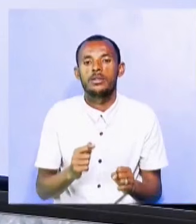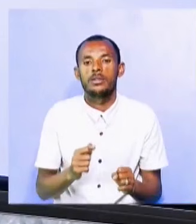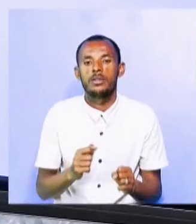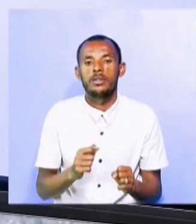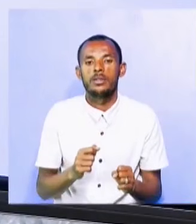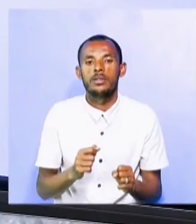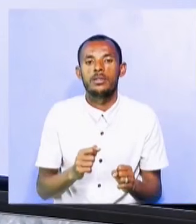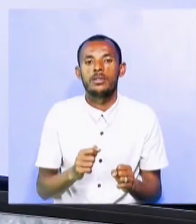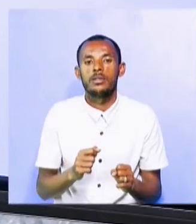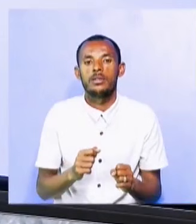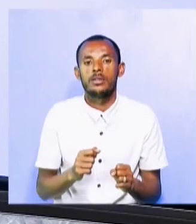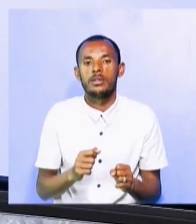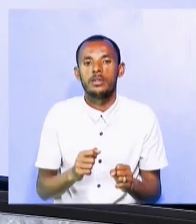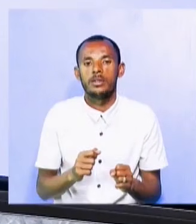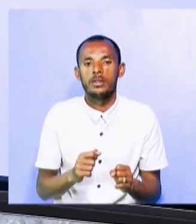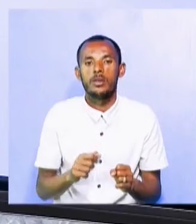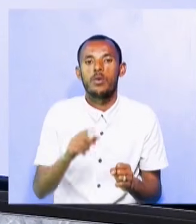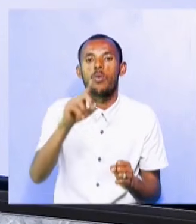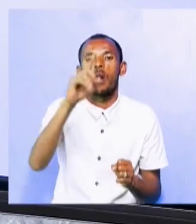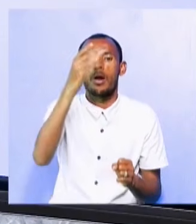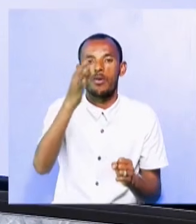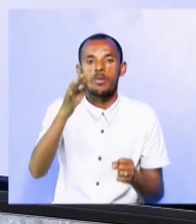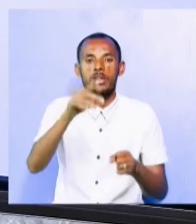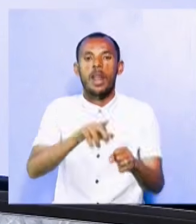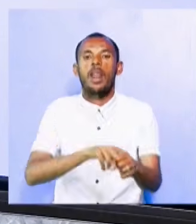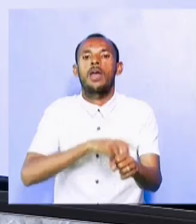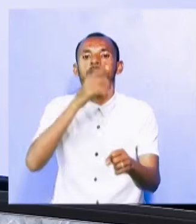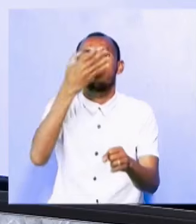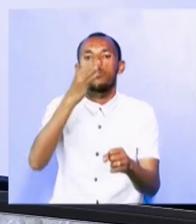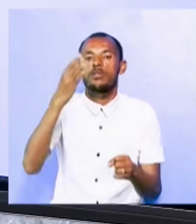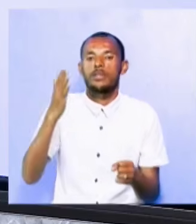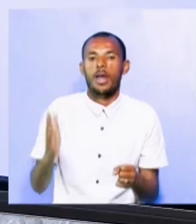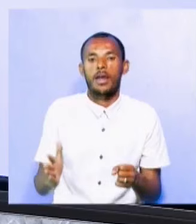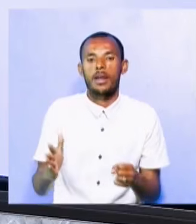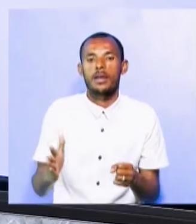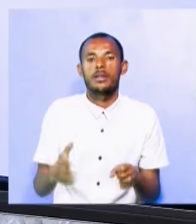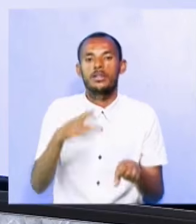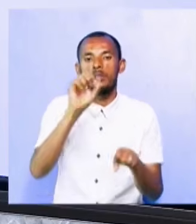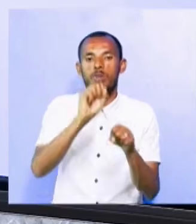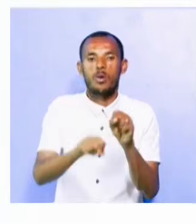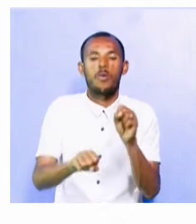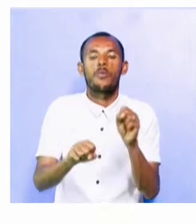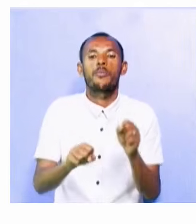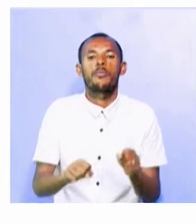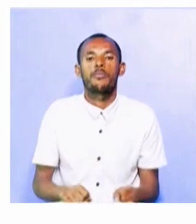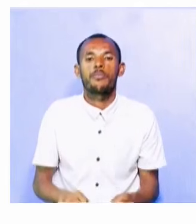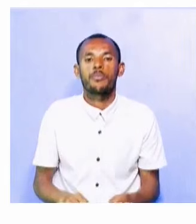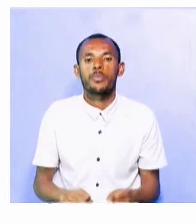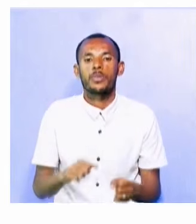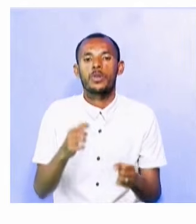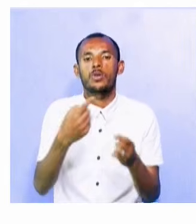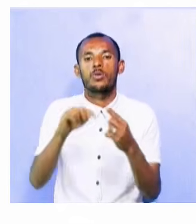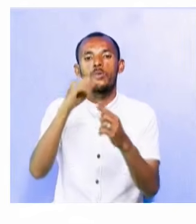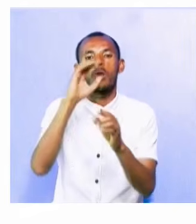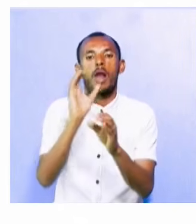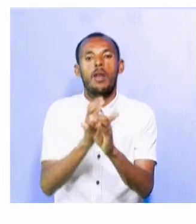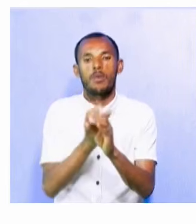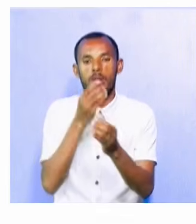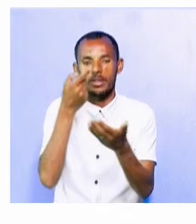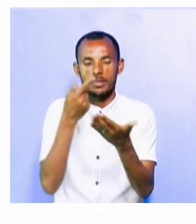calculate one of the lengths of the sides. So So to calculate